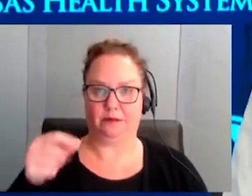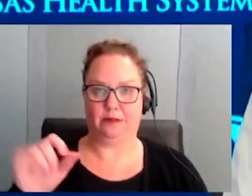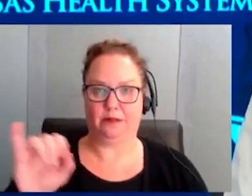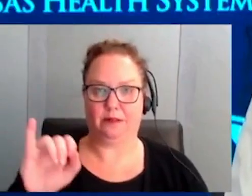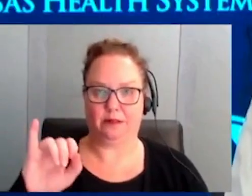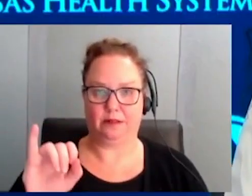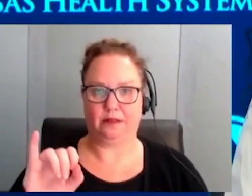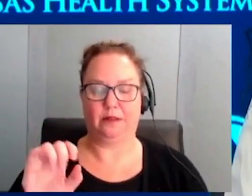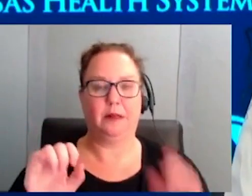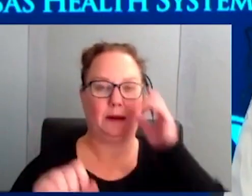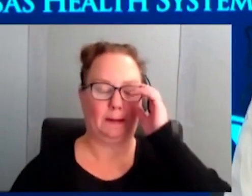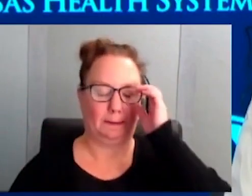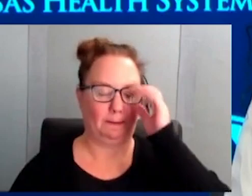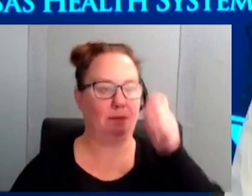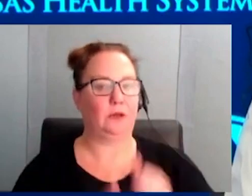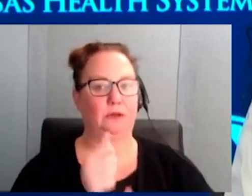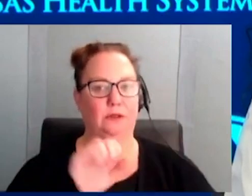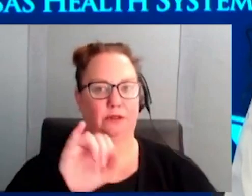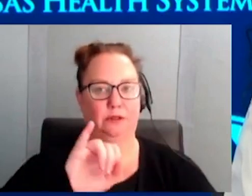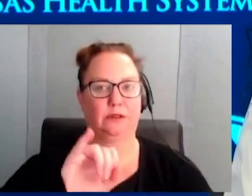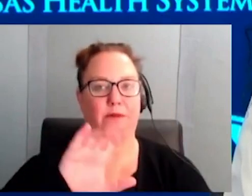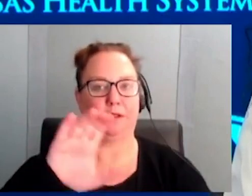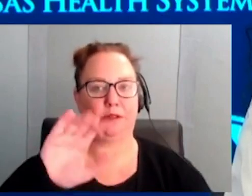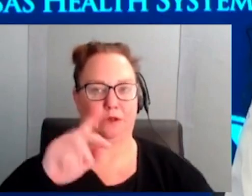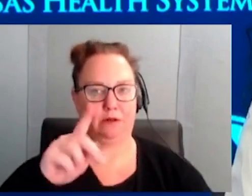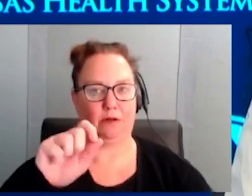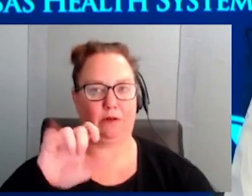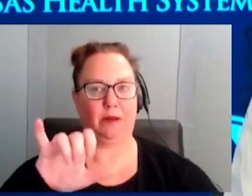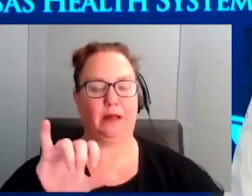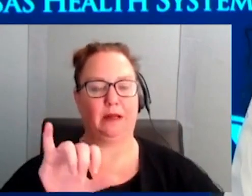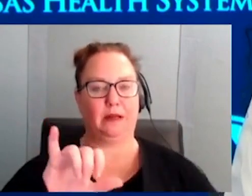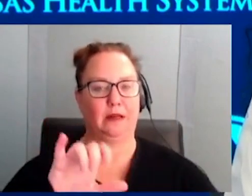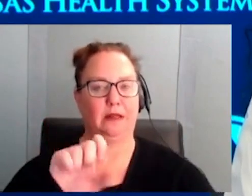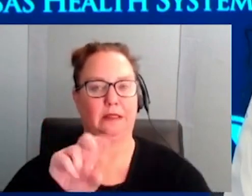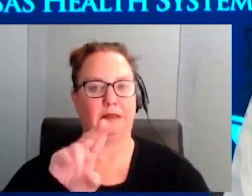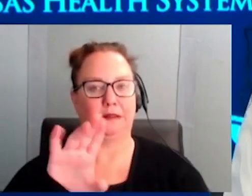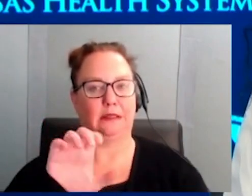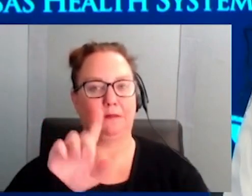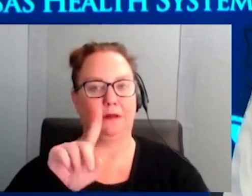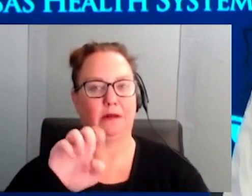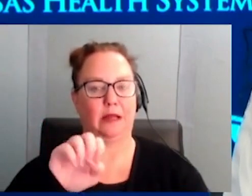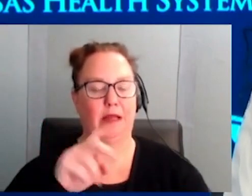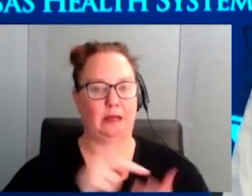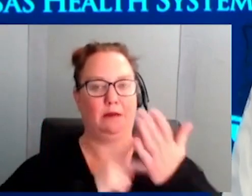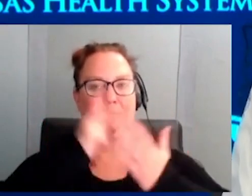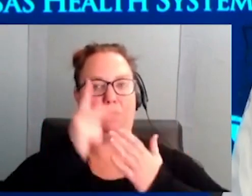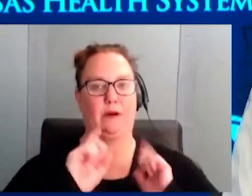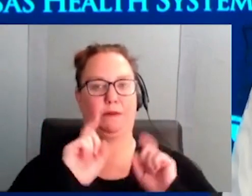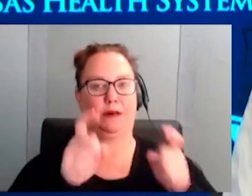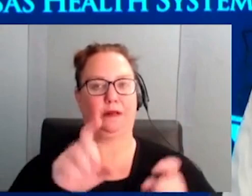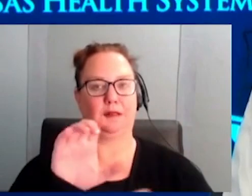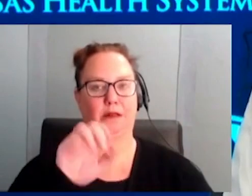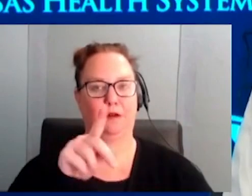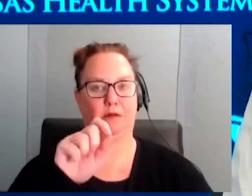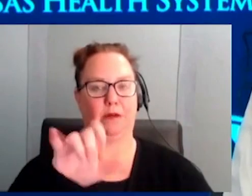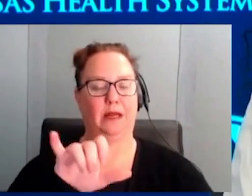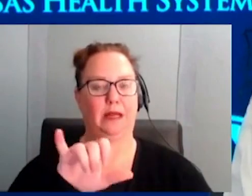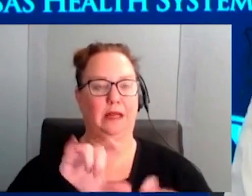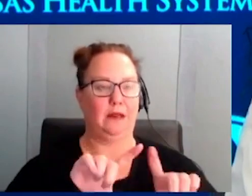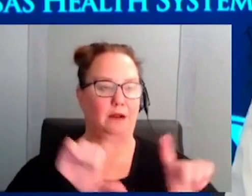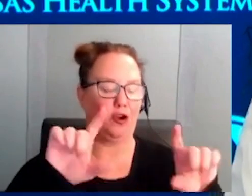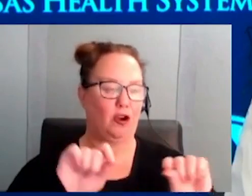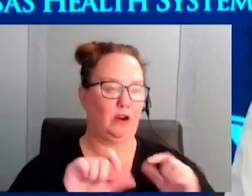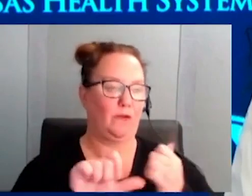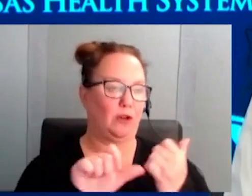is mostly. Sometimes there is a copay. Also, the Sublocade program also gives a copay assistance card. We also